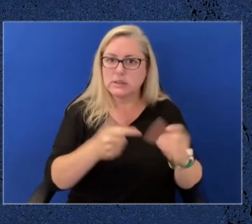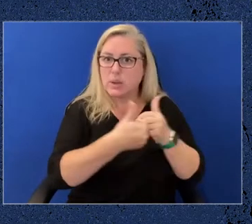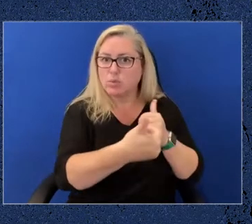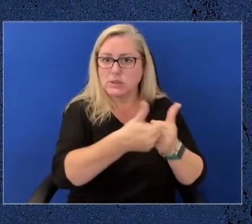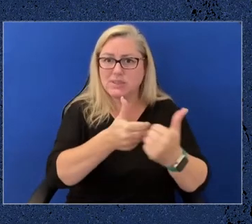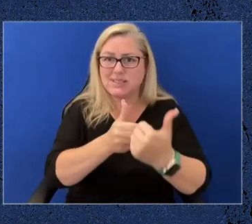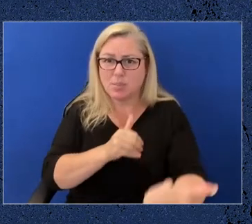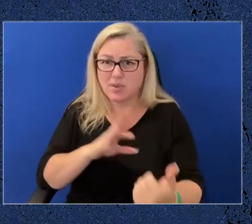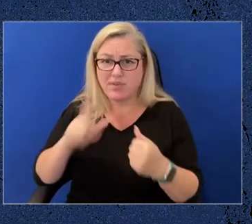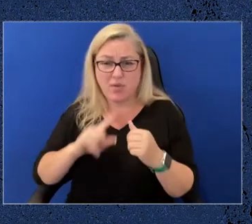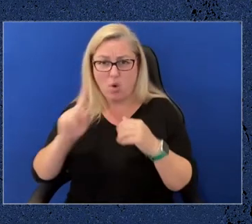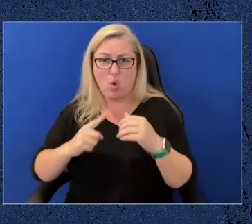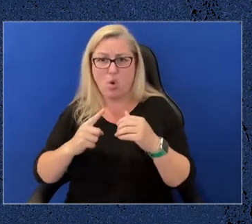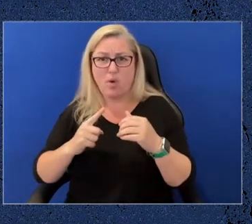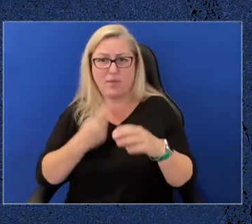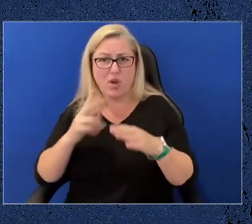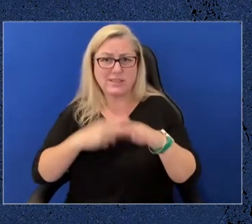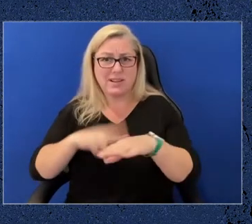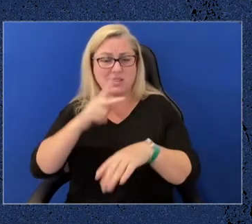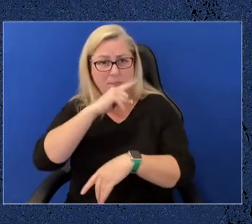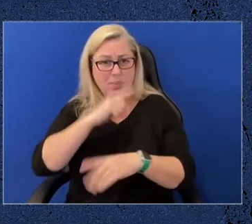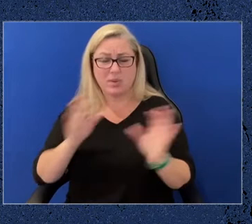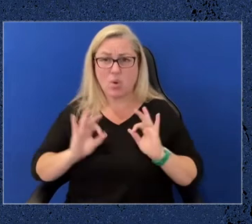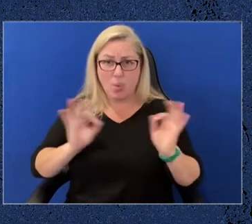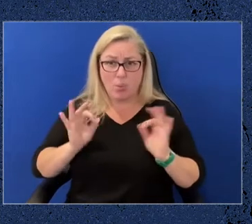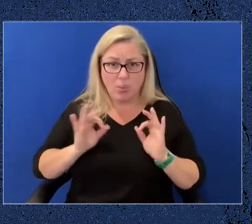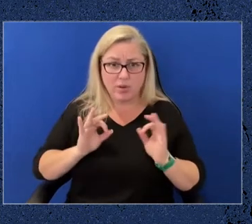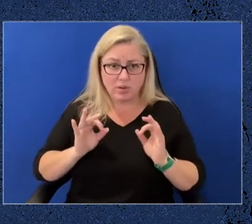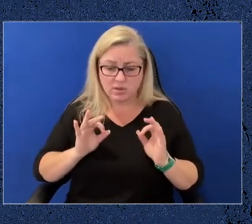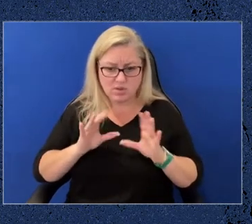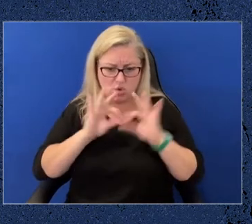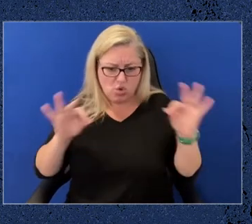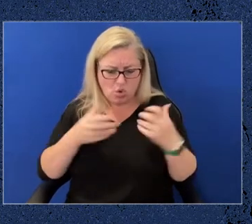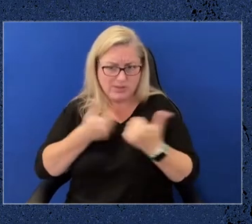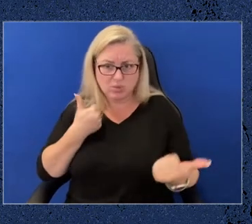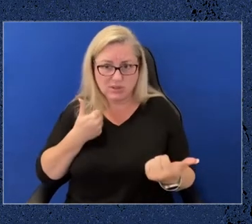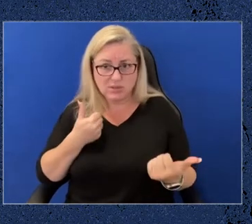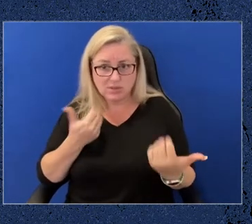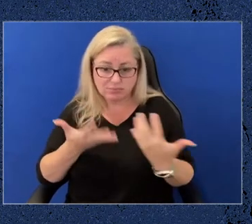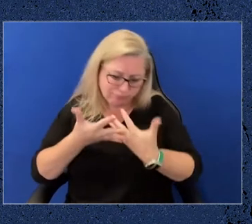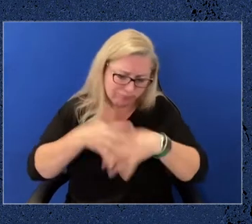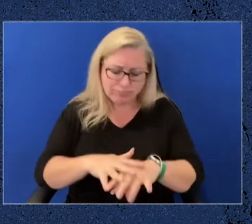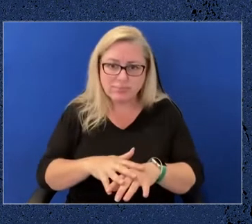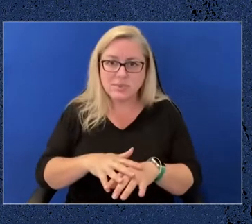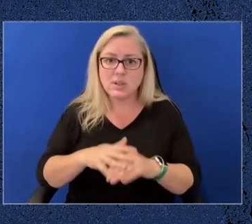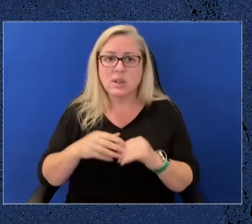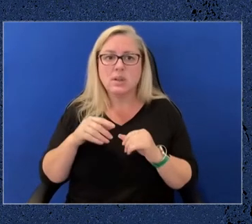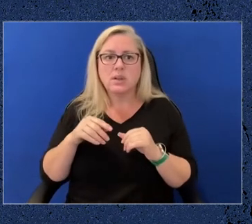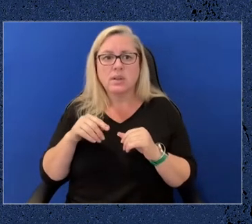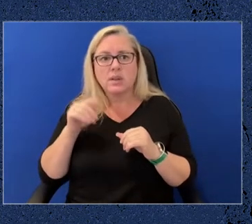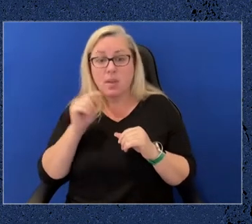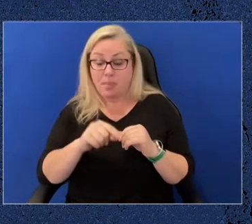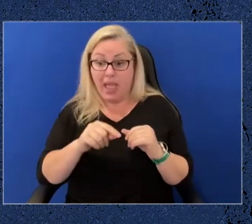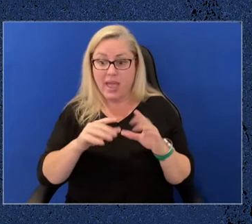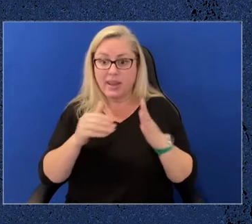that knowledge is existent in communities, but is not even really recognised in the non-Indigenous science space yet. Like